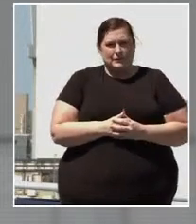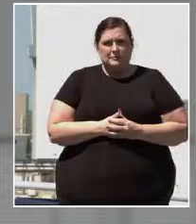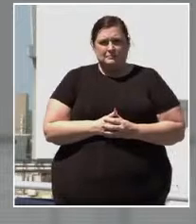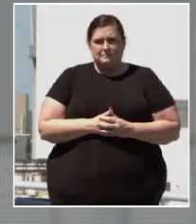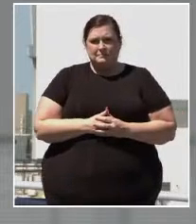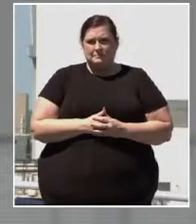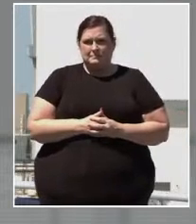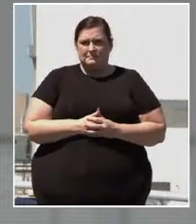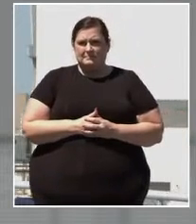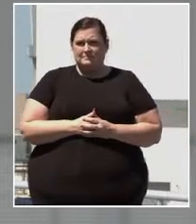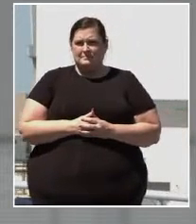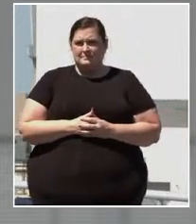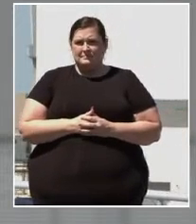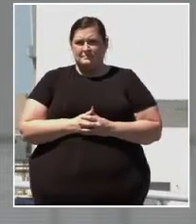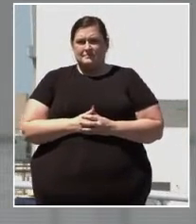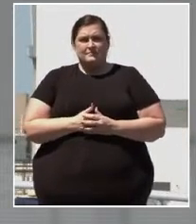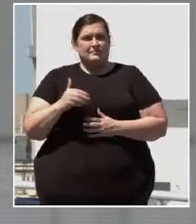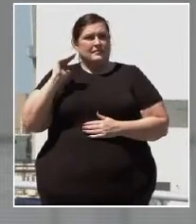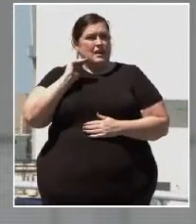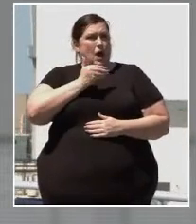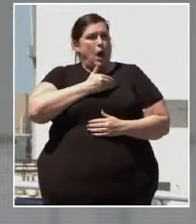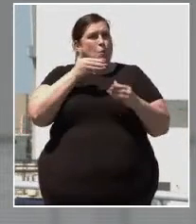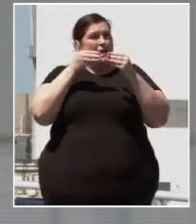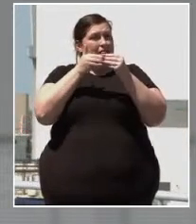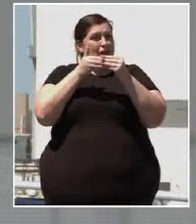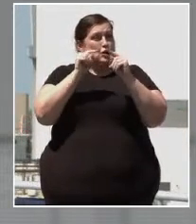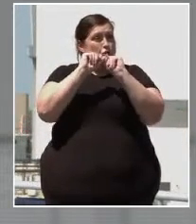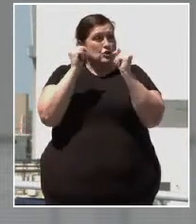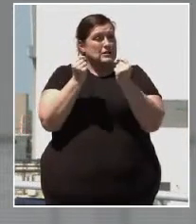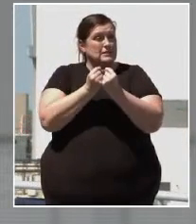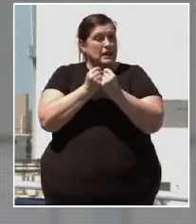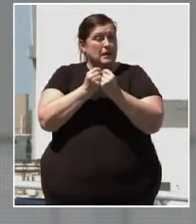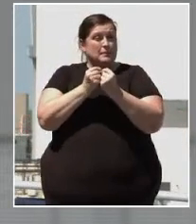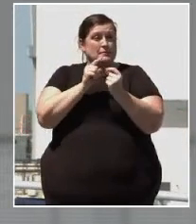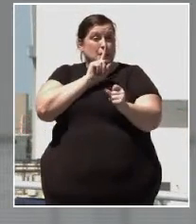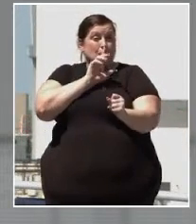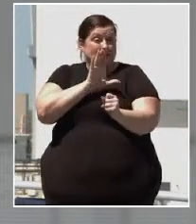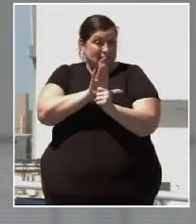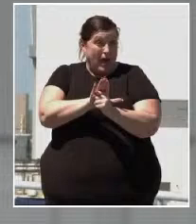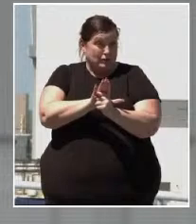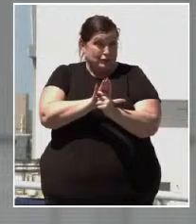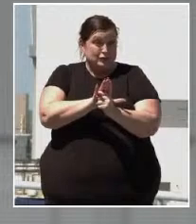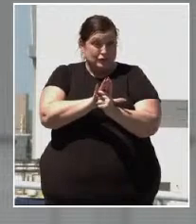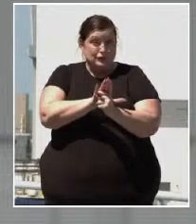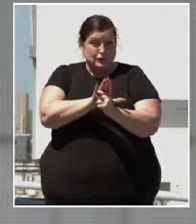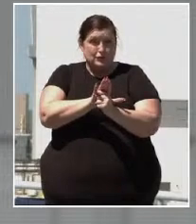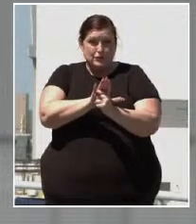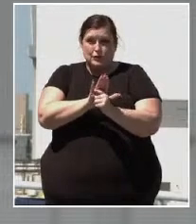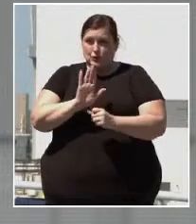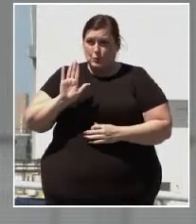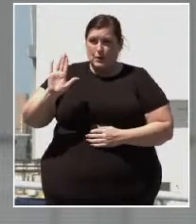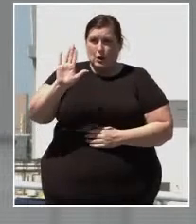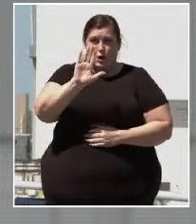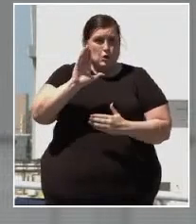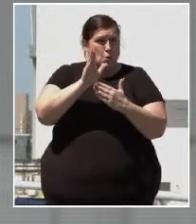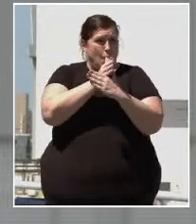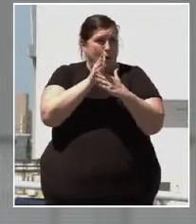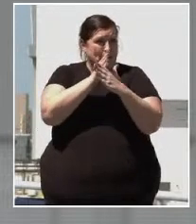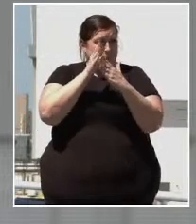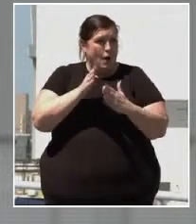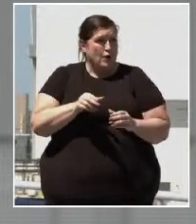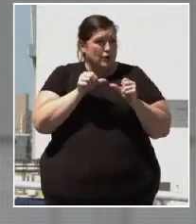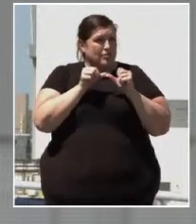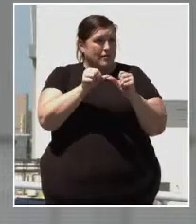together and it's our leadership team te pledge to be your partner in this